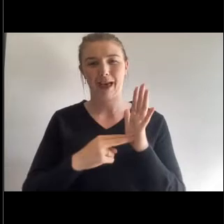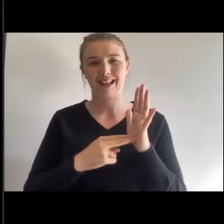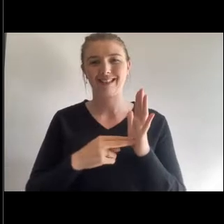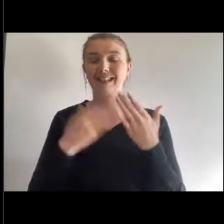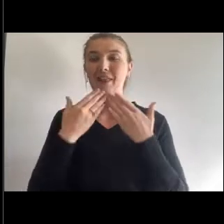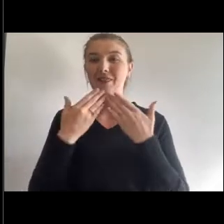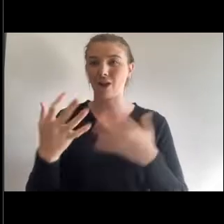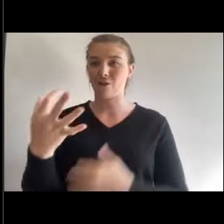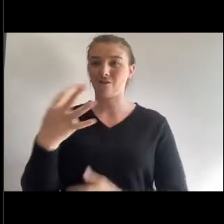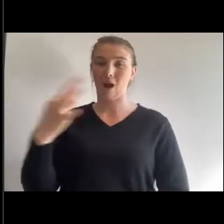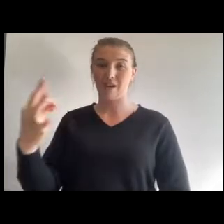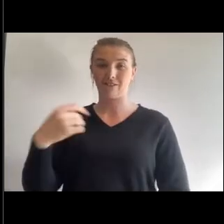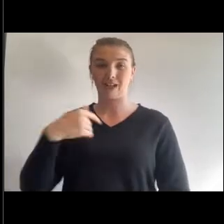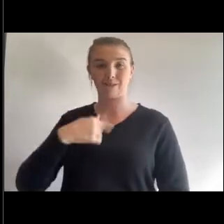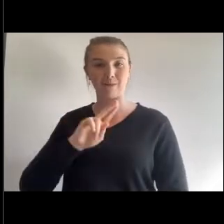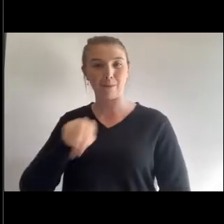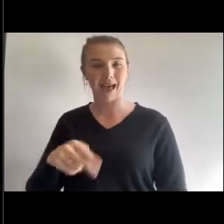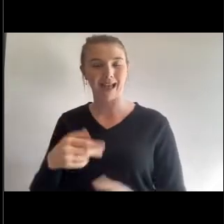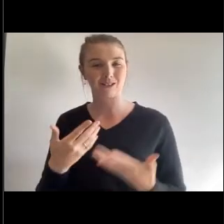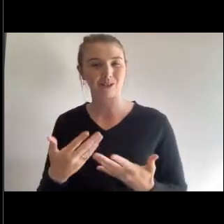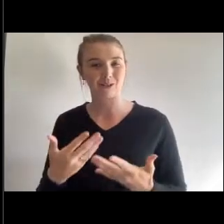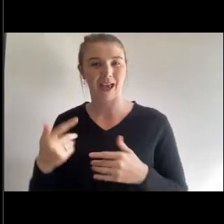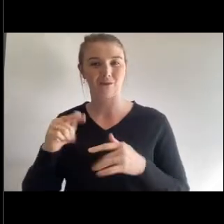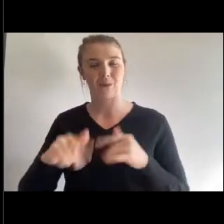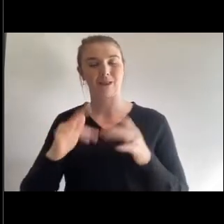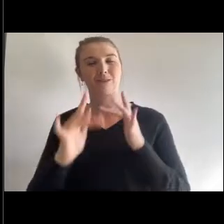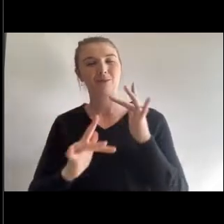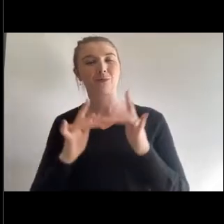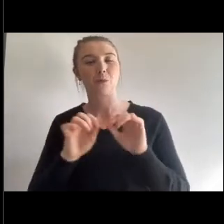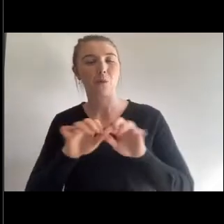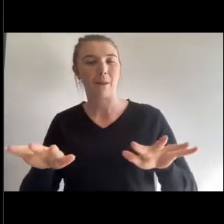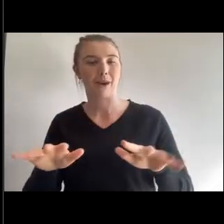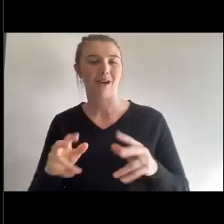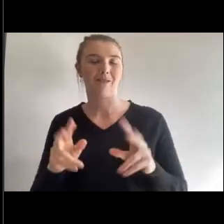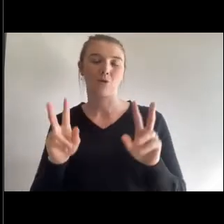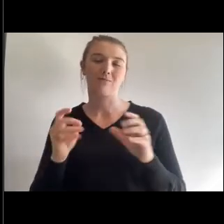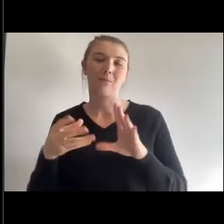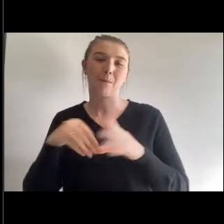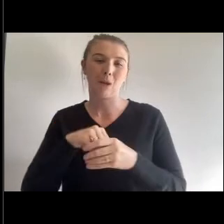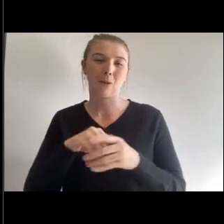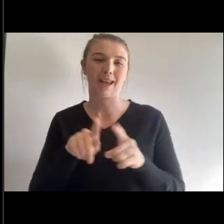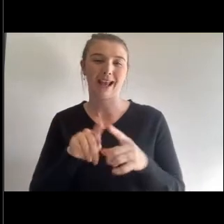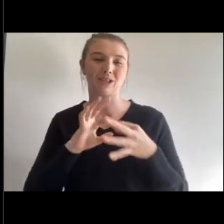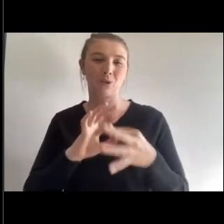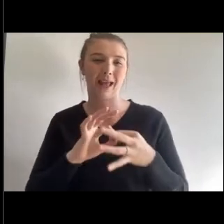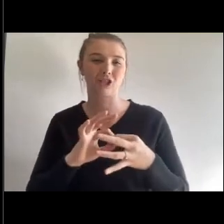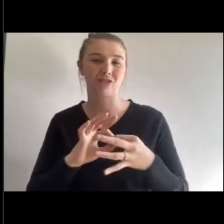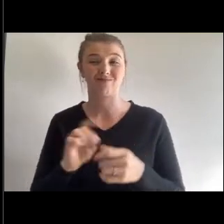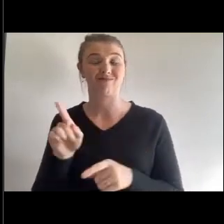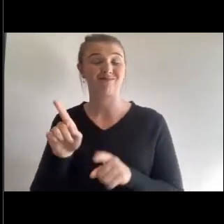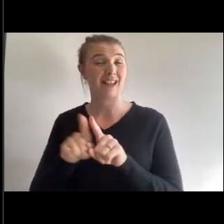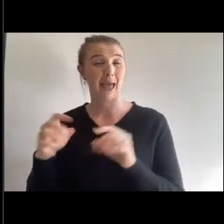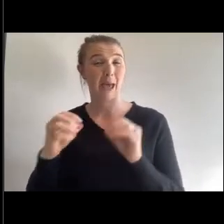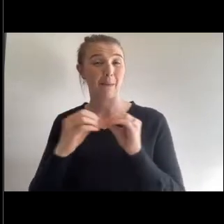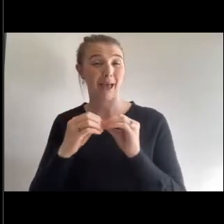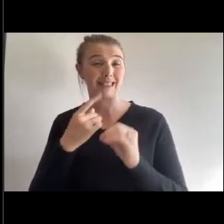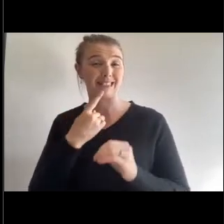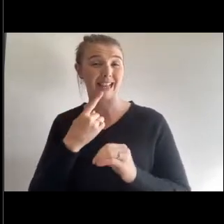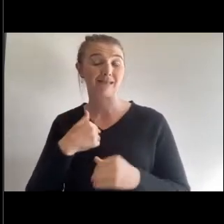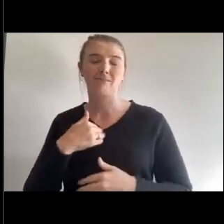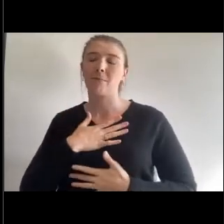me to join you for this webinar on belonging and connection. As Ben said, I'm passionate about inclusion, but I have to say